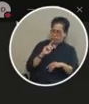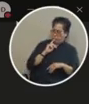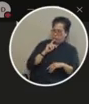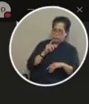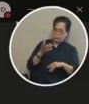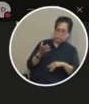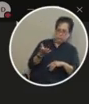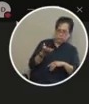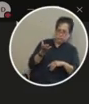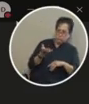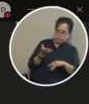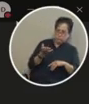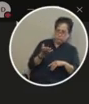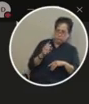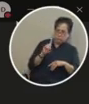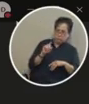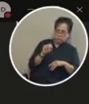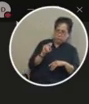sure. Yeah.